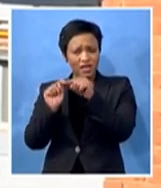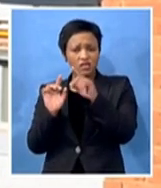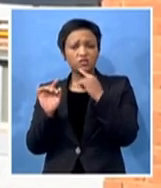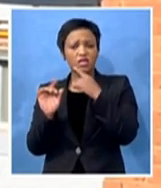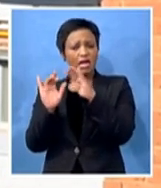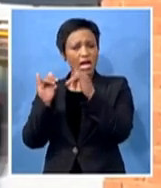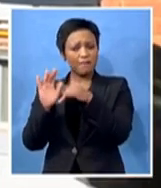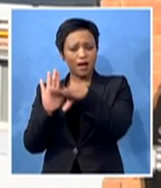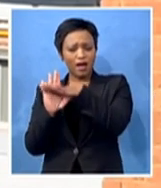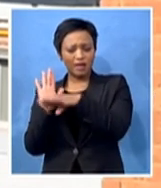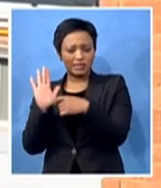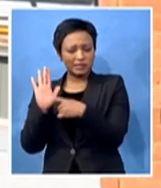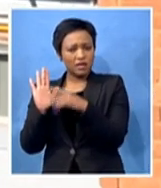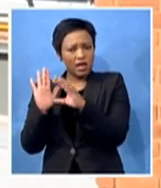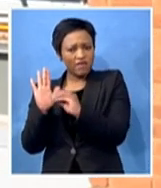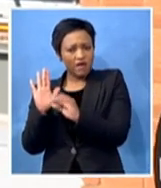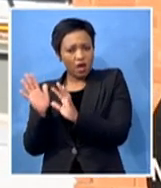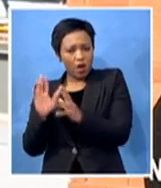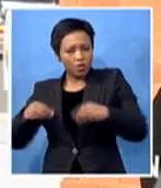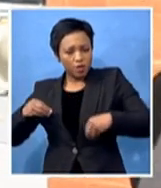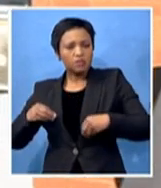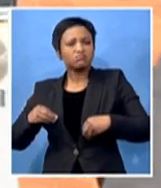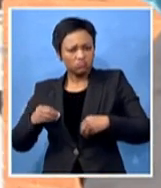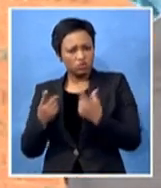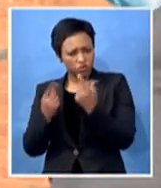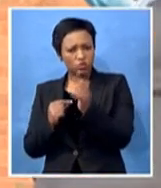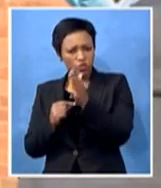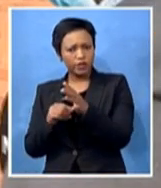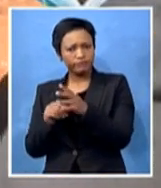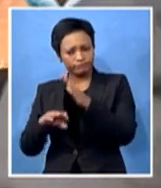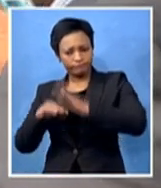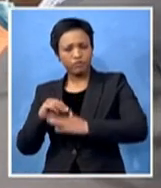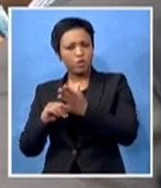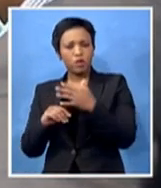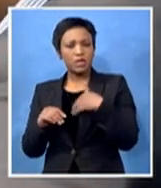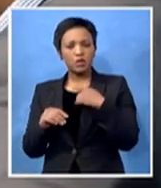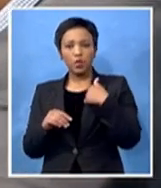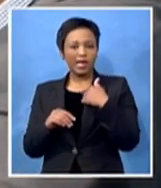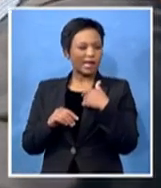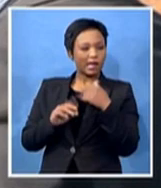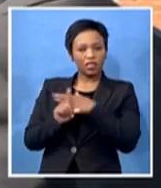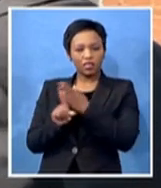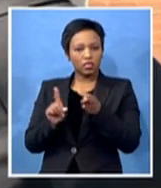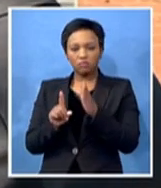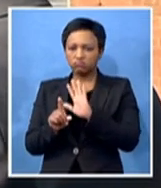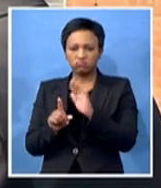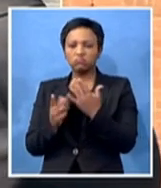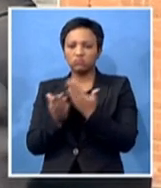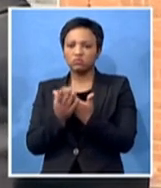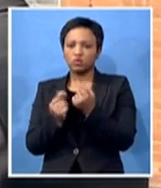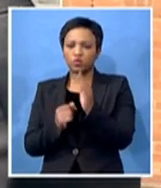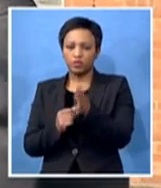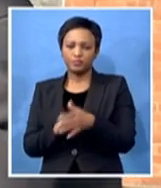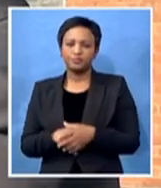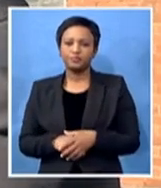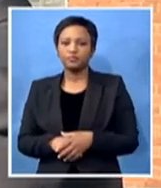that. Coming back to this hospital, Premier, 200 and something million rand sounds like a lot of money. Is it worth